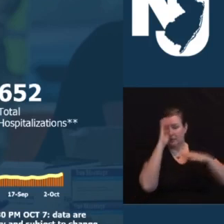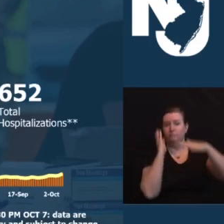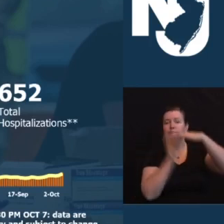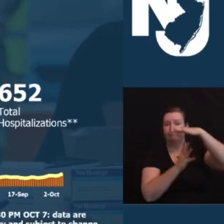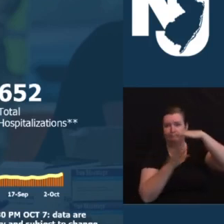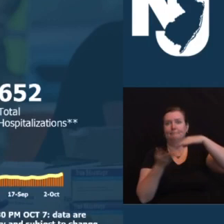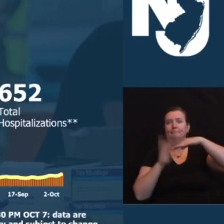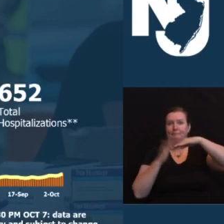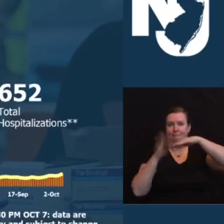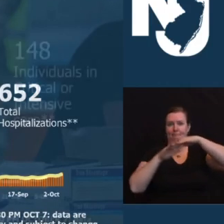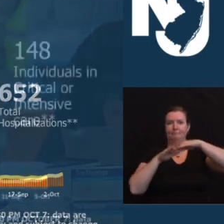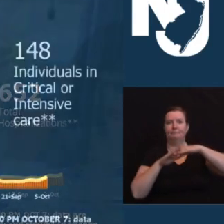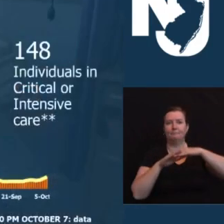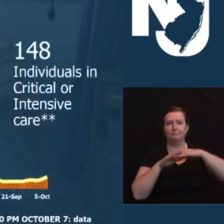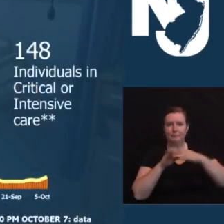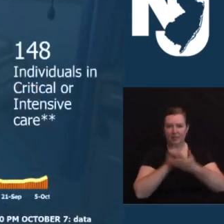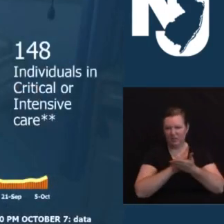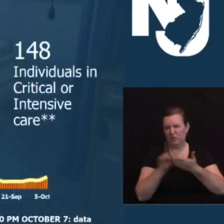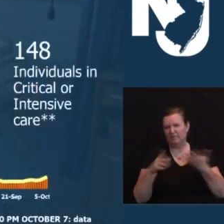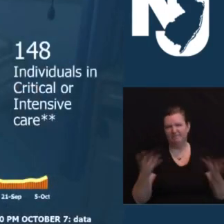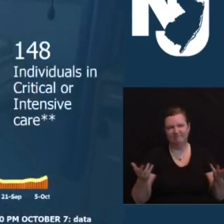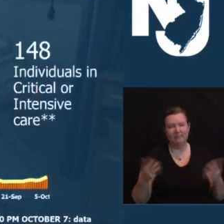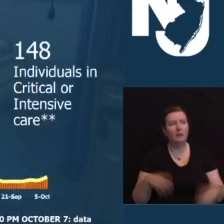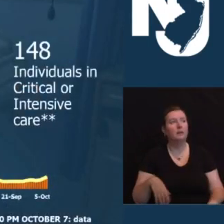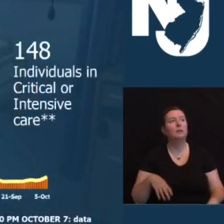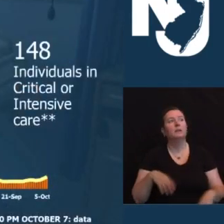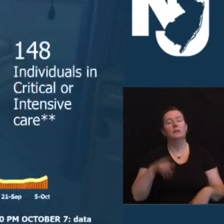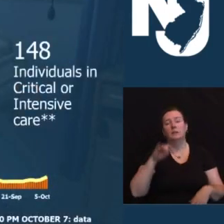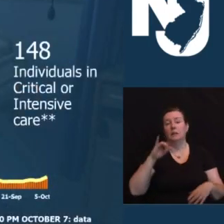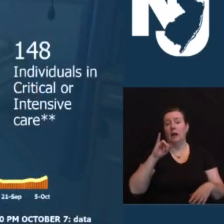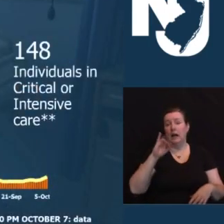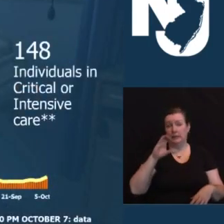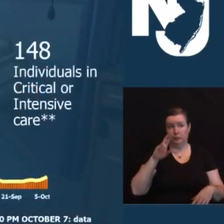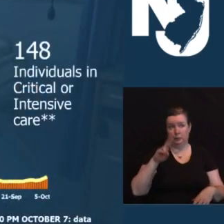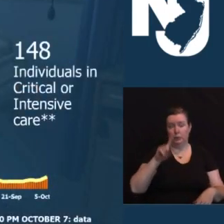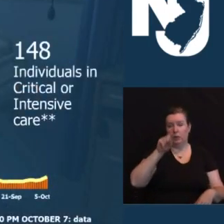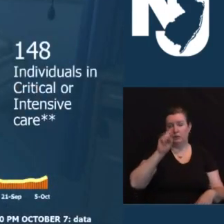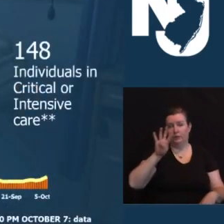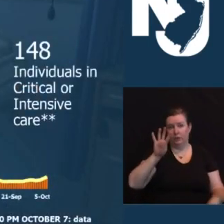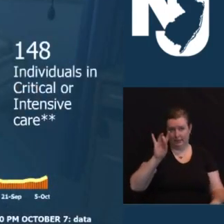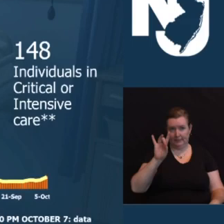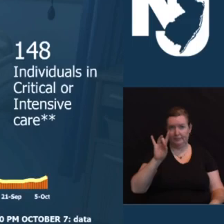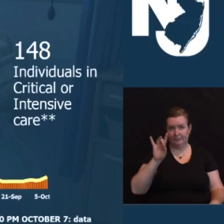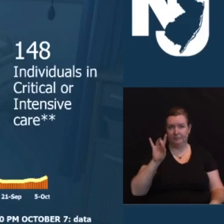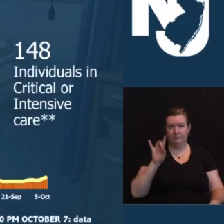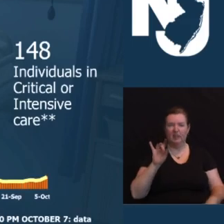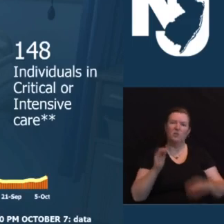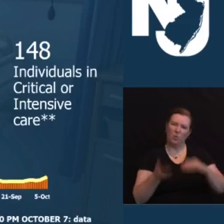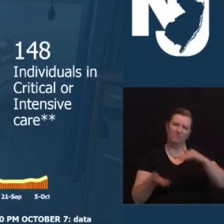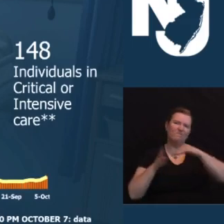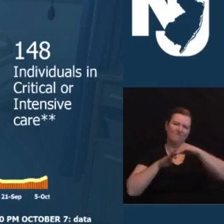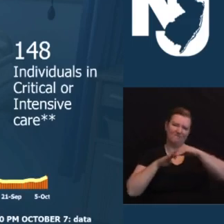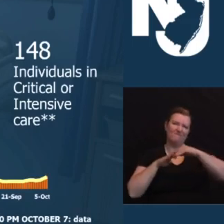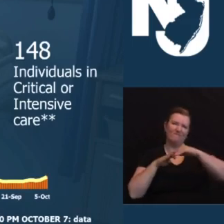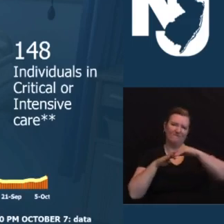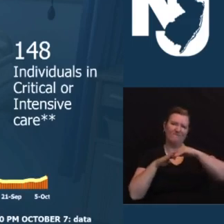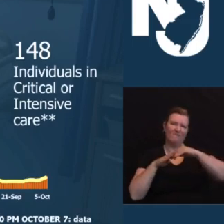days. A total of 148 patients were in intensive care, and this number has also increased over the past several